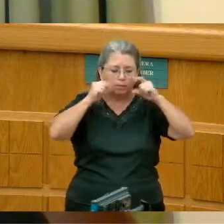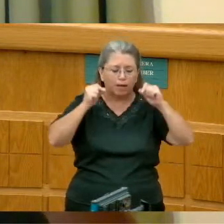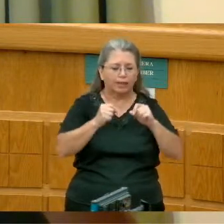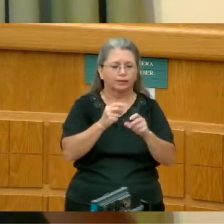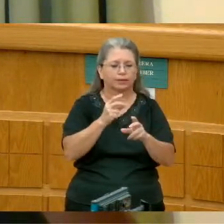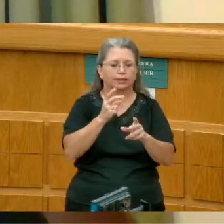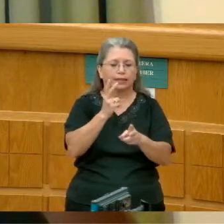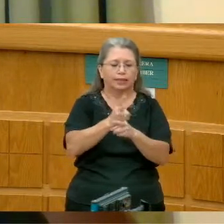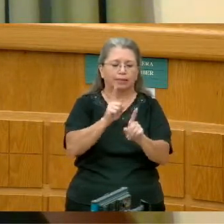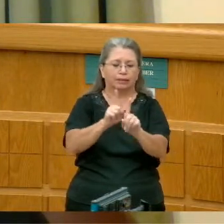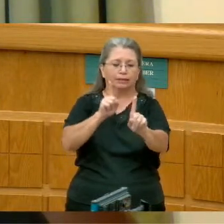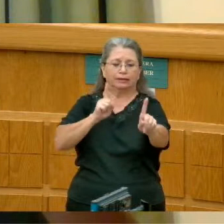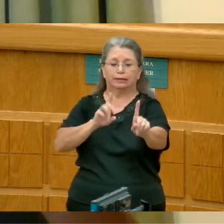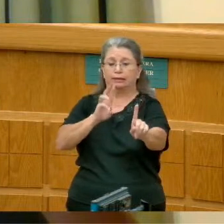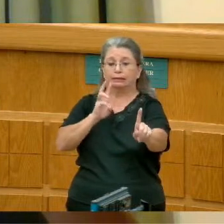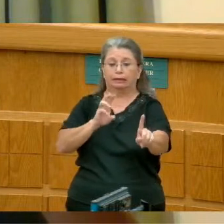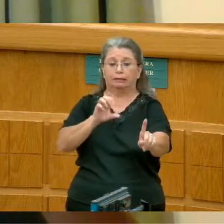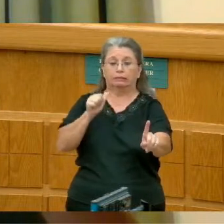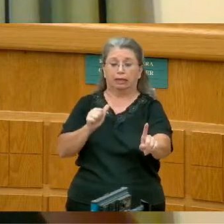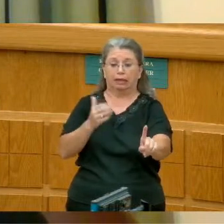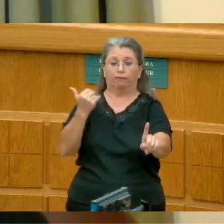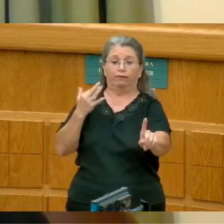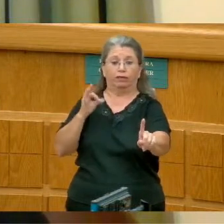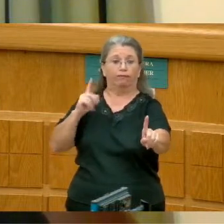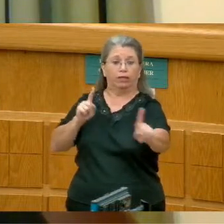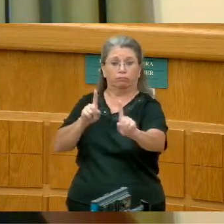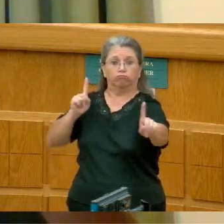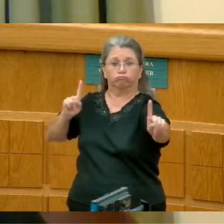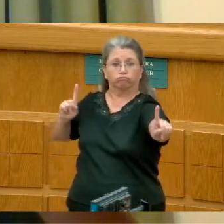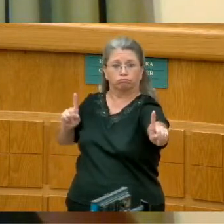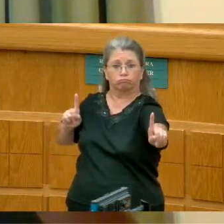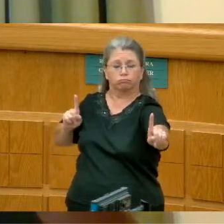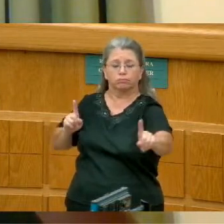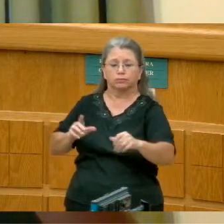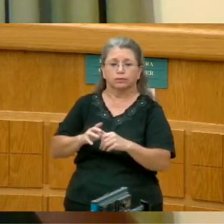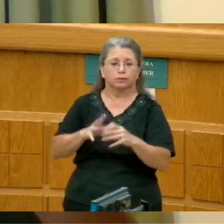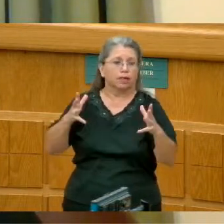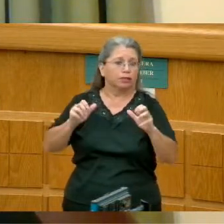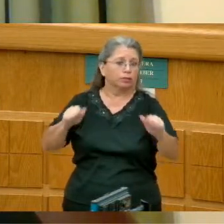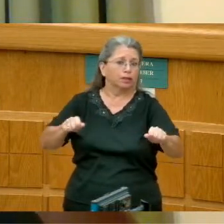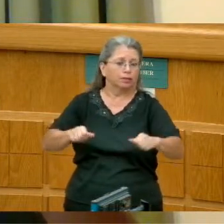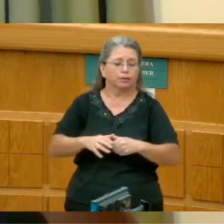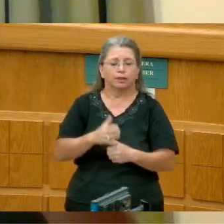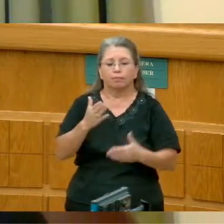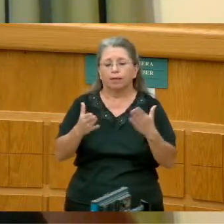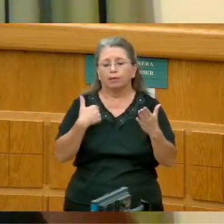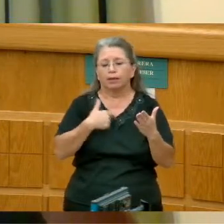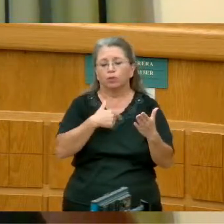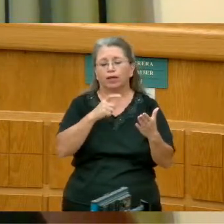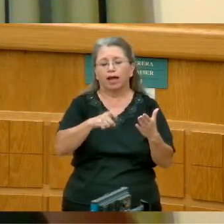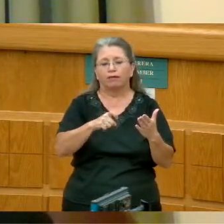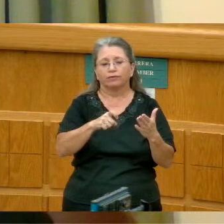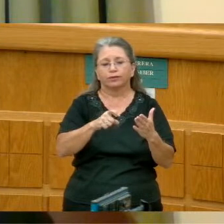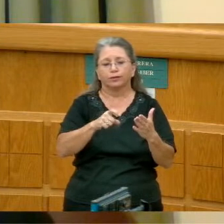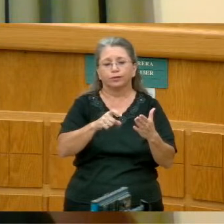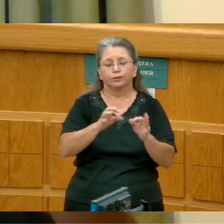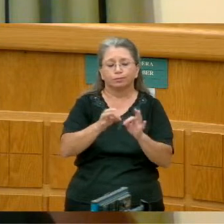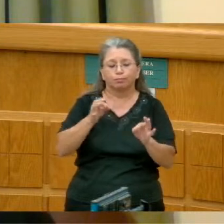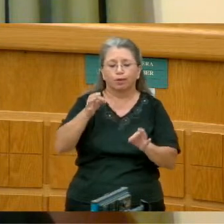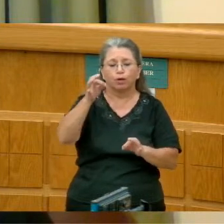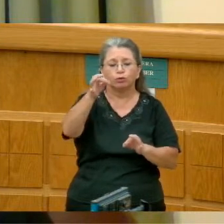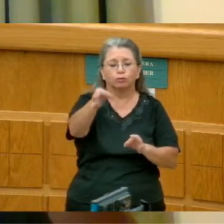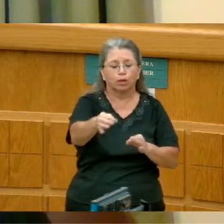15, 20 feet as far apart as possible. It means we may have to forego some of our plans, some of